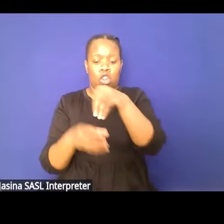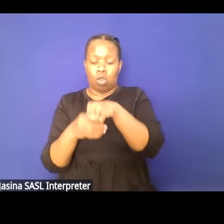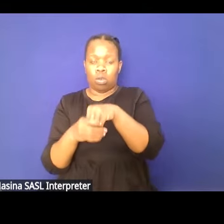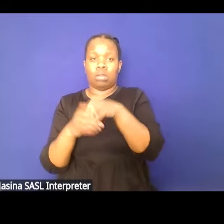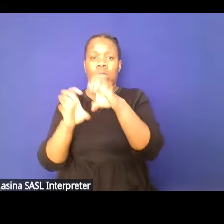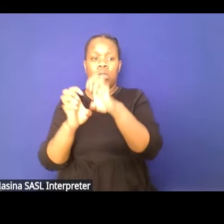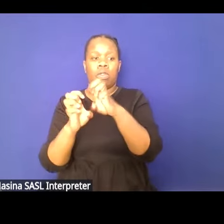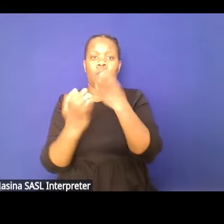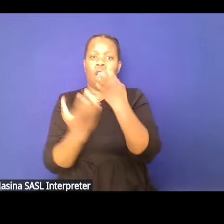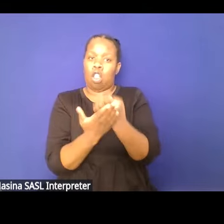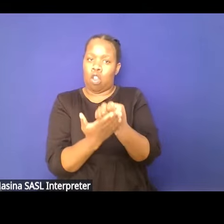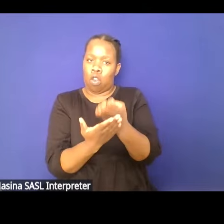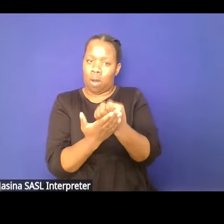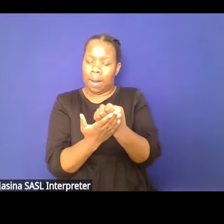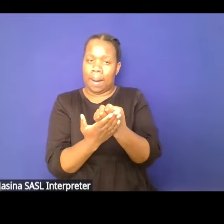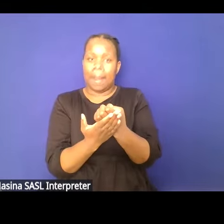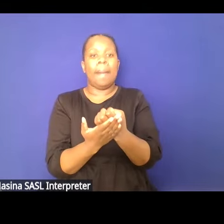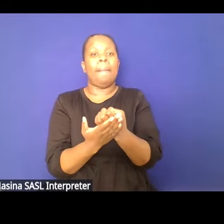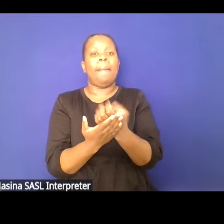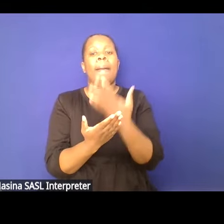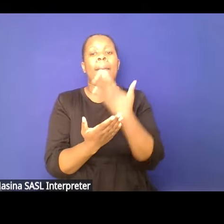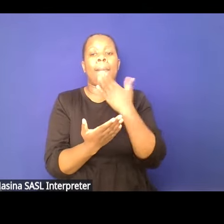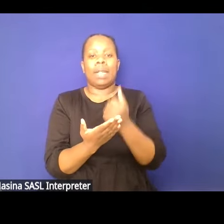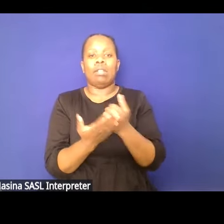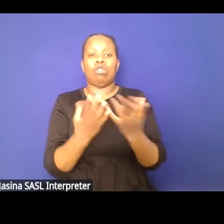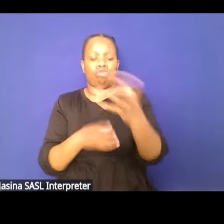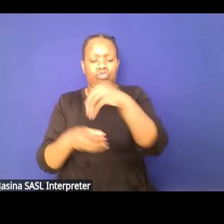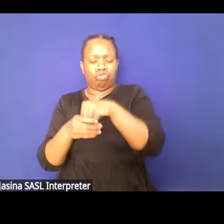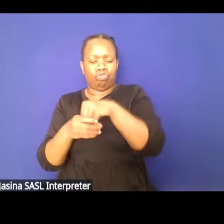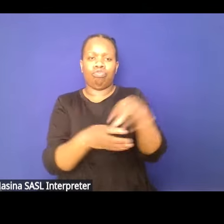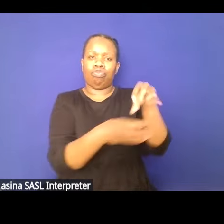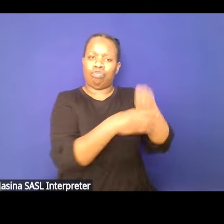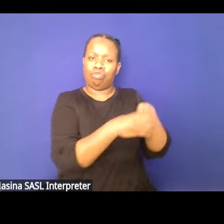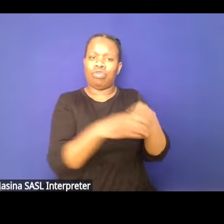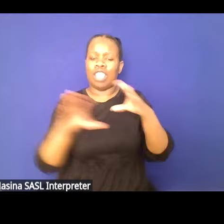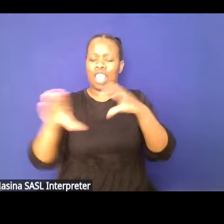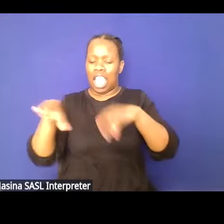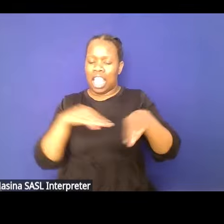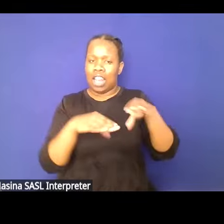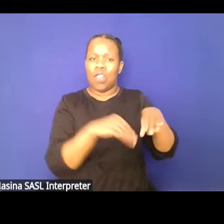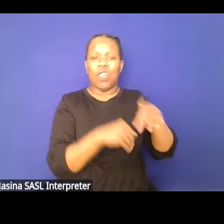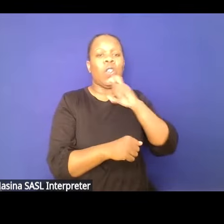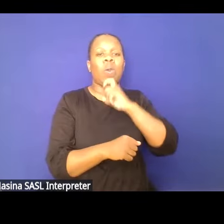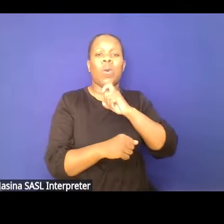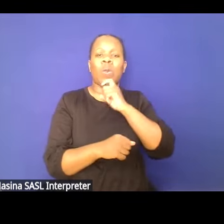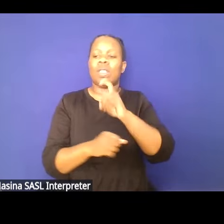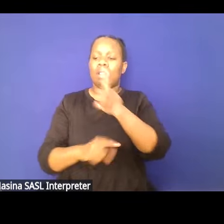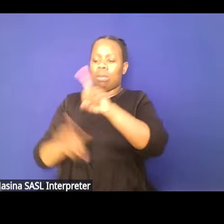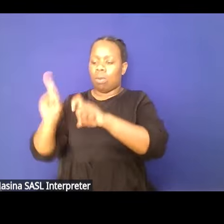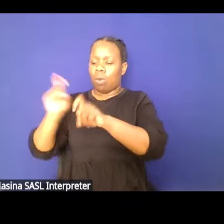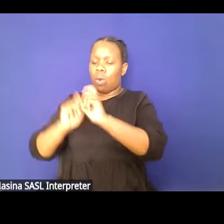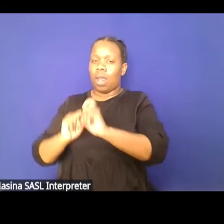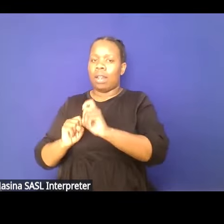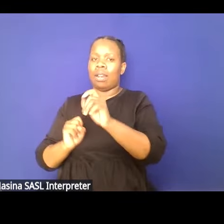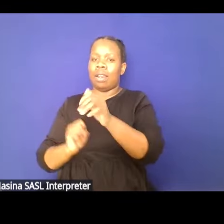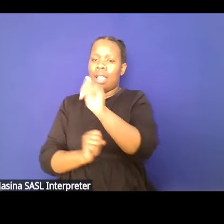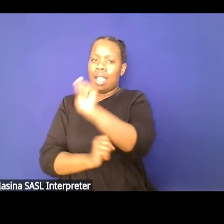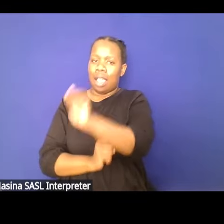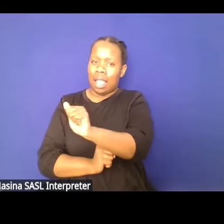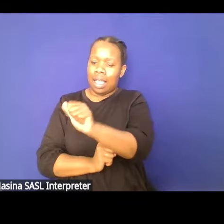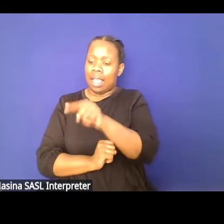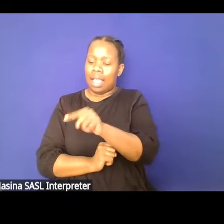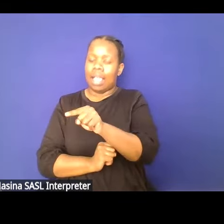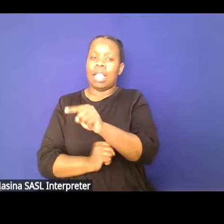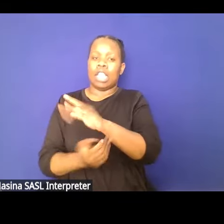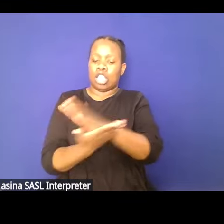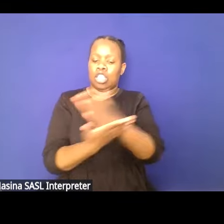economy. Please engage actively, use the Q&A, share real-world scenarios,